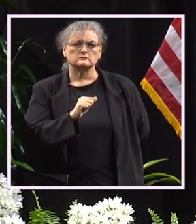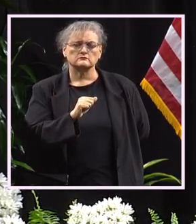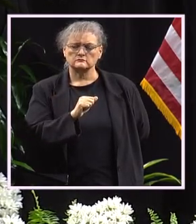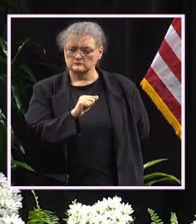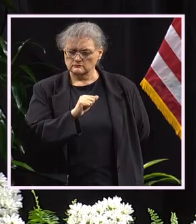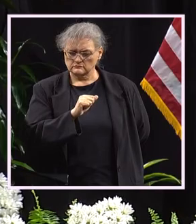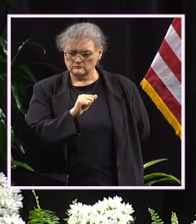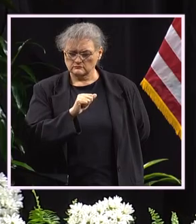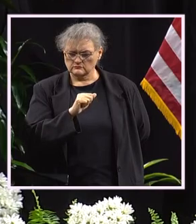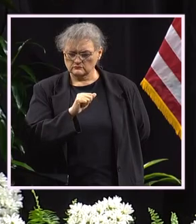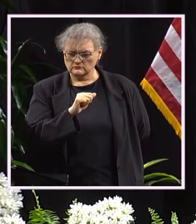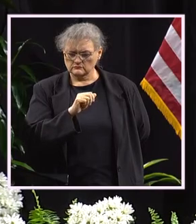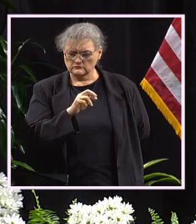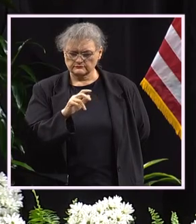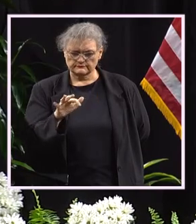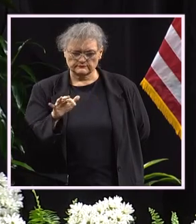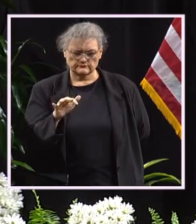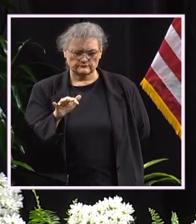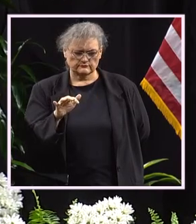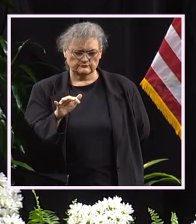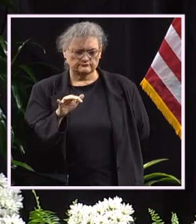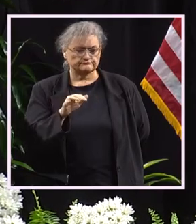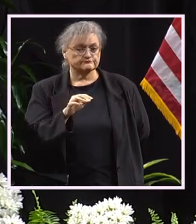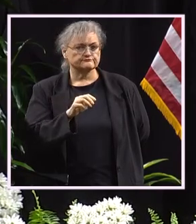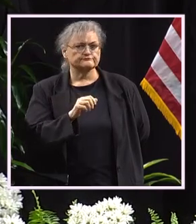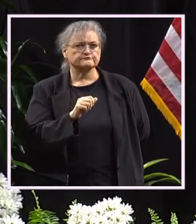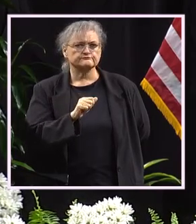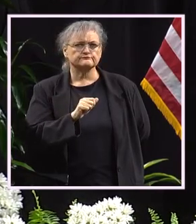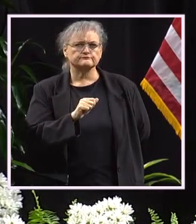Tanyara Dowa Magadziri.